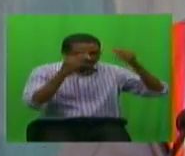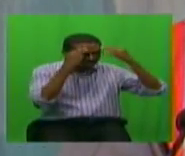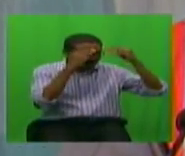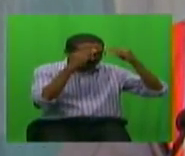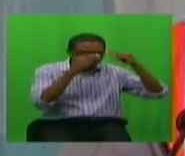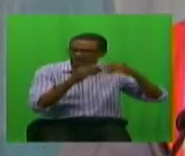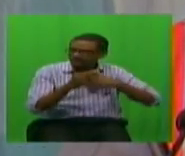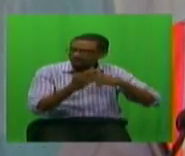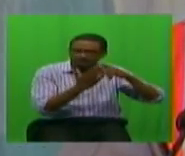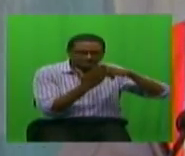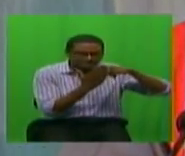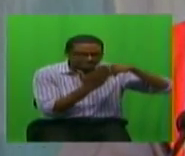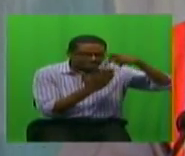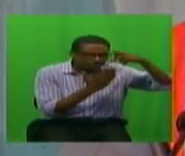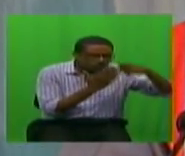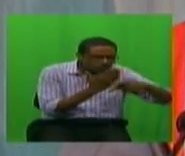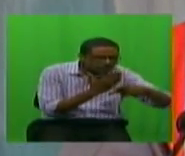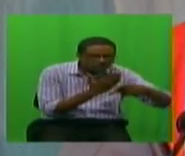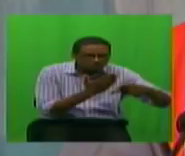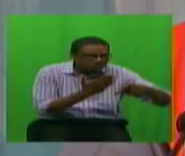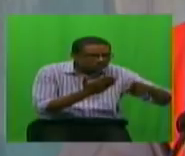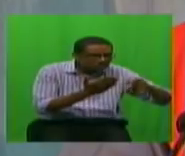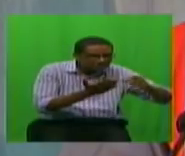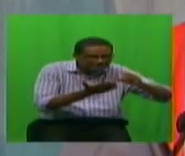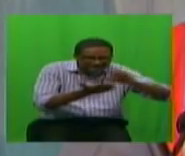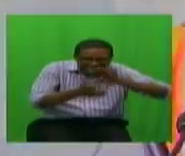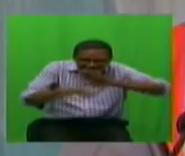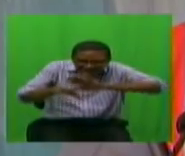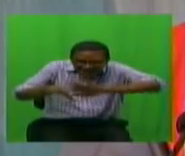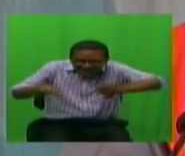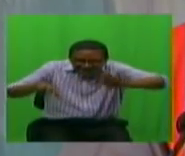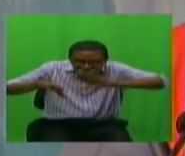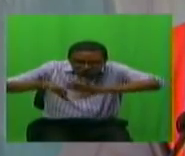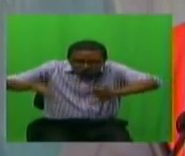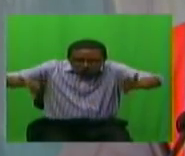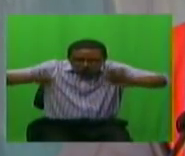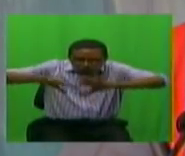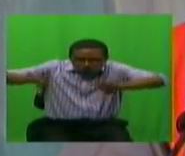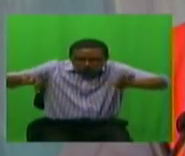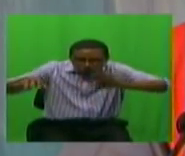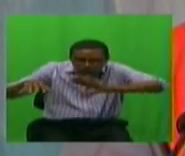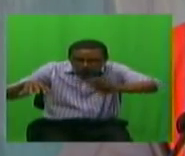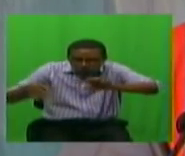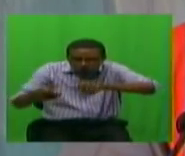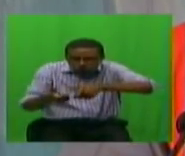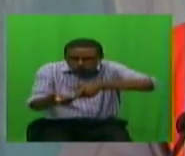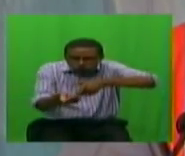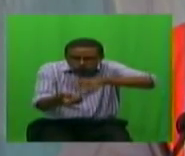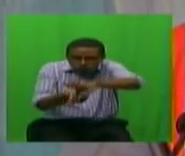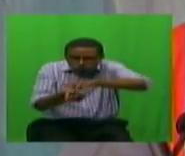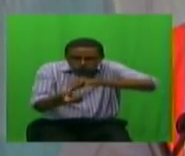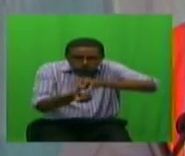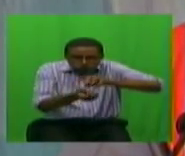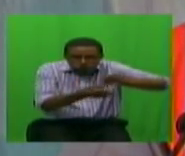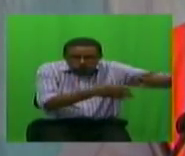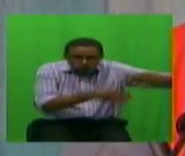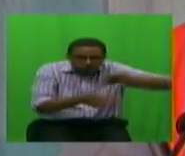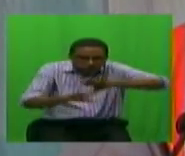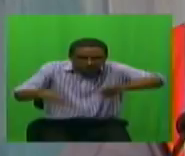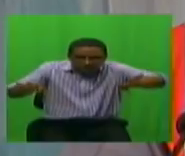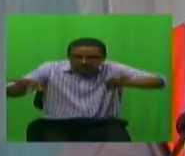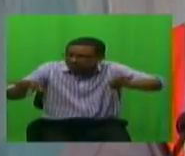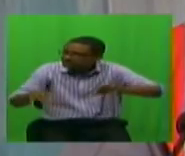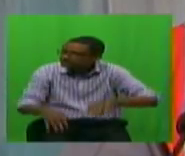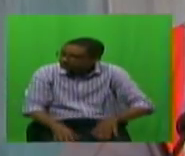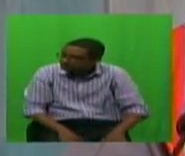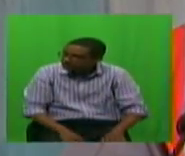of clearing water courses. We took the ambitious task of going after 298 projects, which was